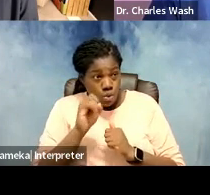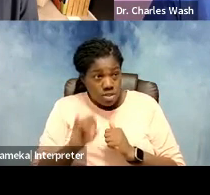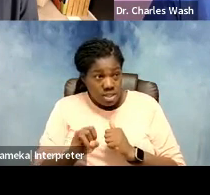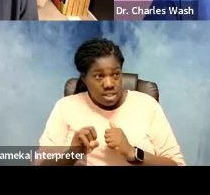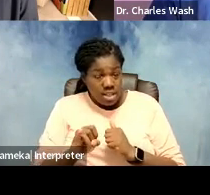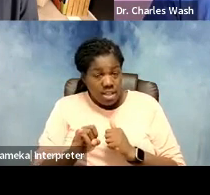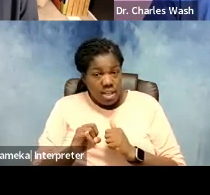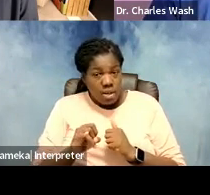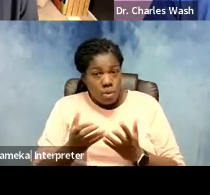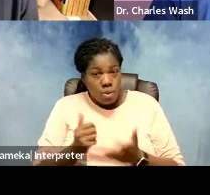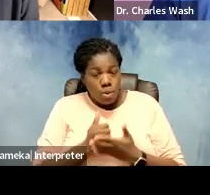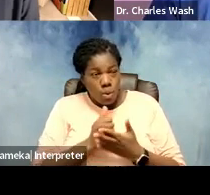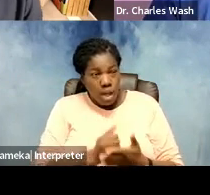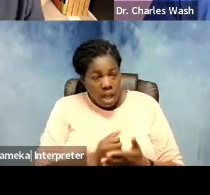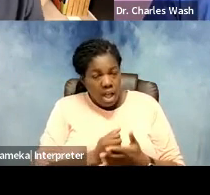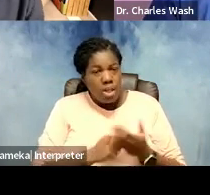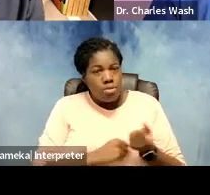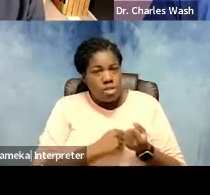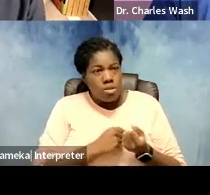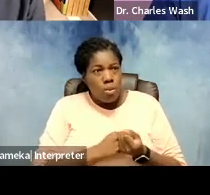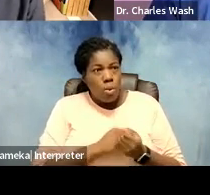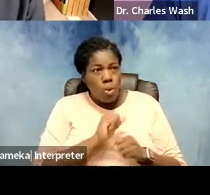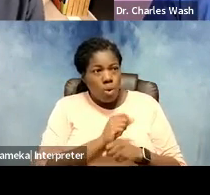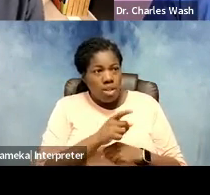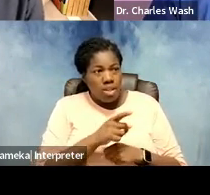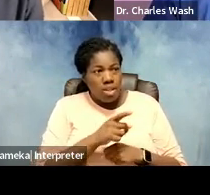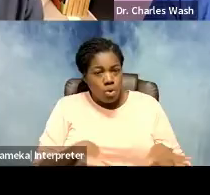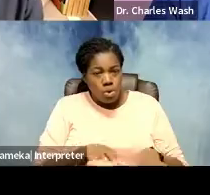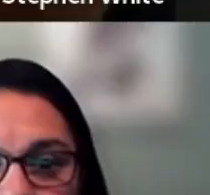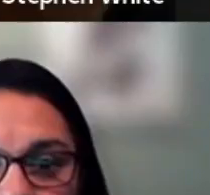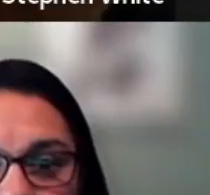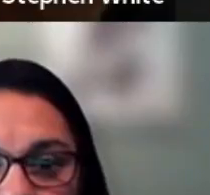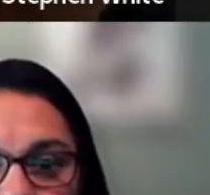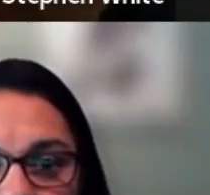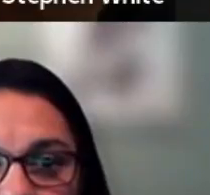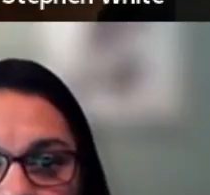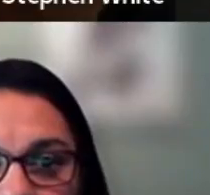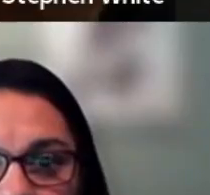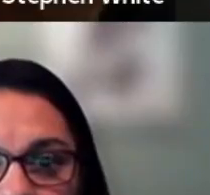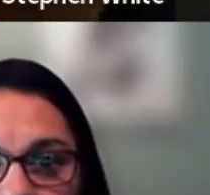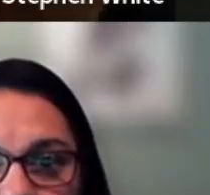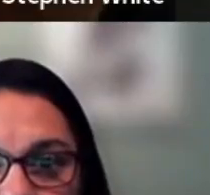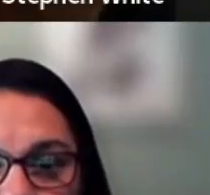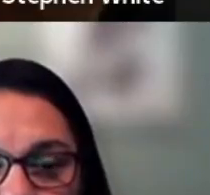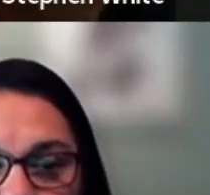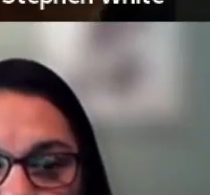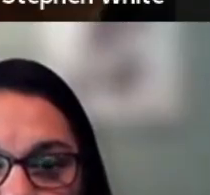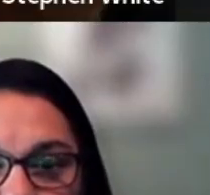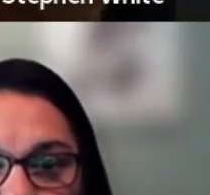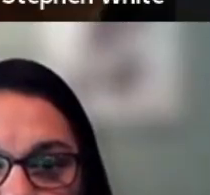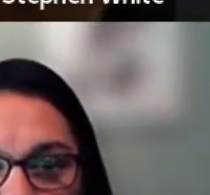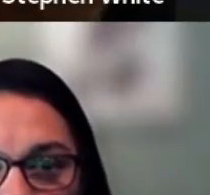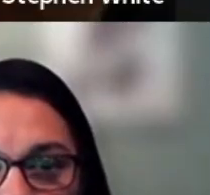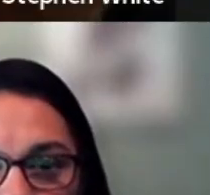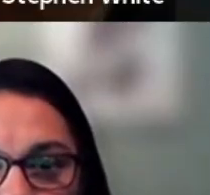and be able to help support the work that they were doing to help inspire so many. And so I'd like to just take a moment,